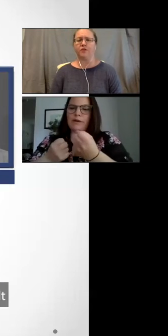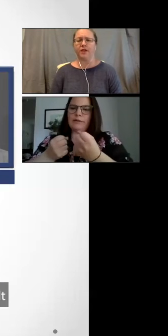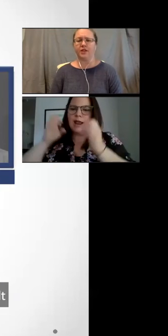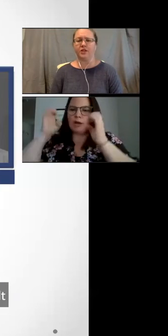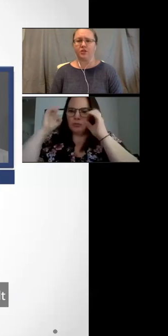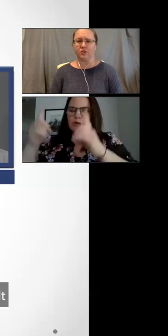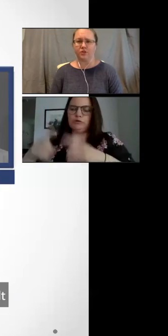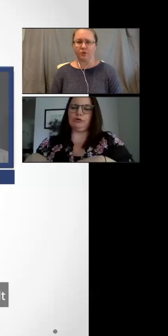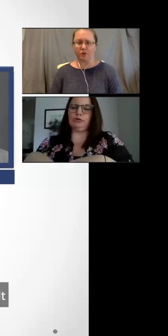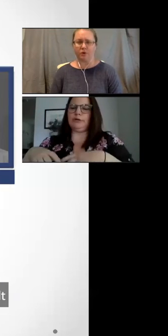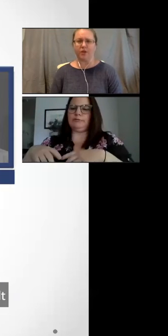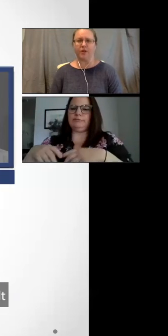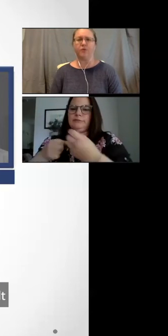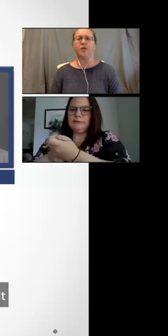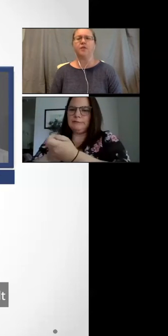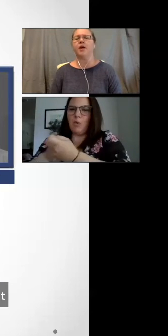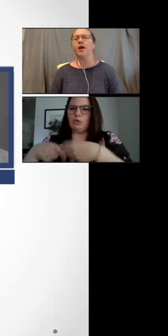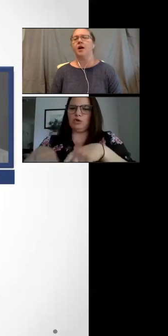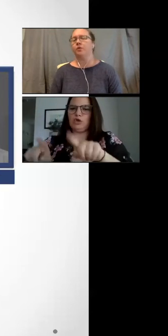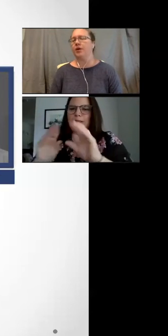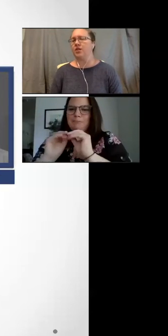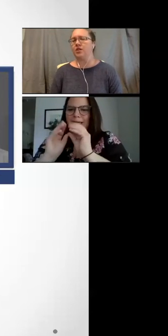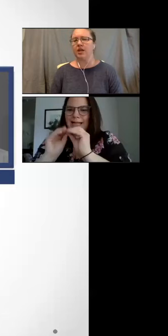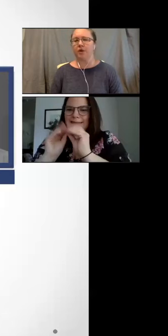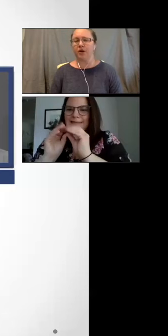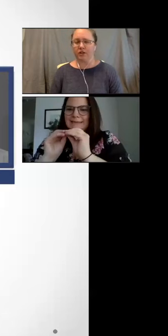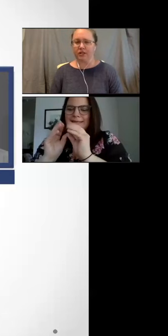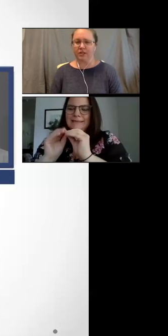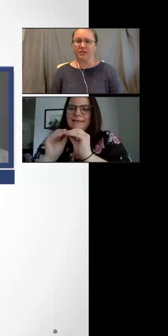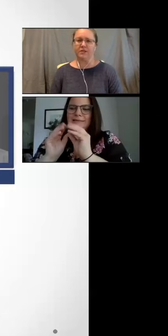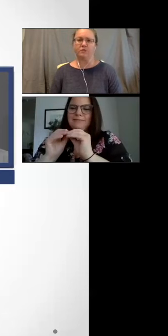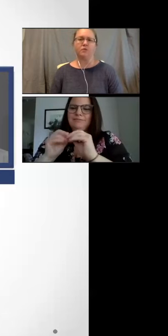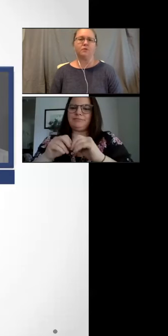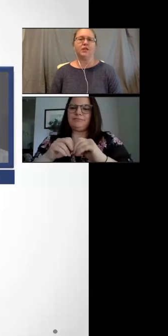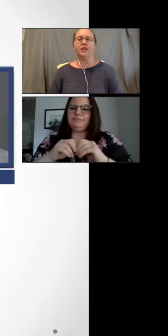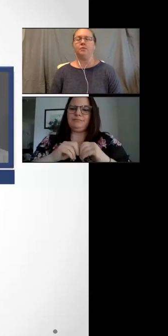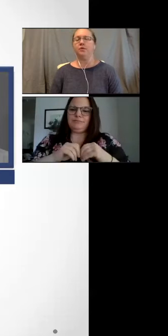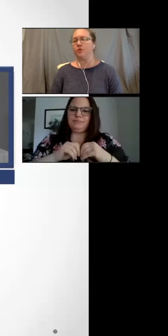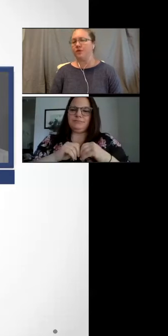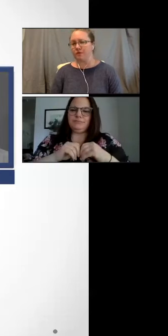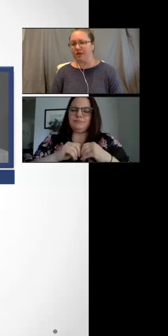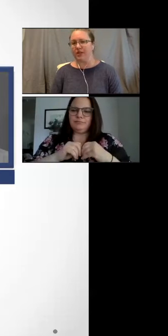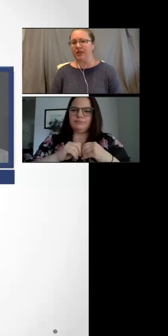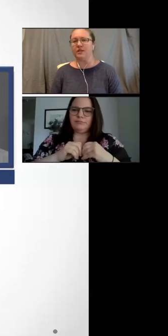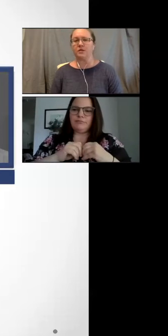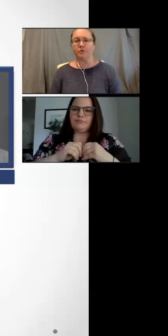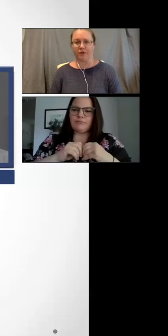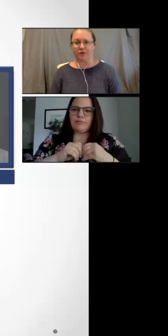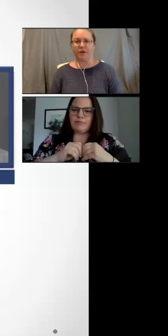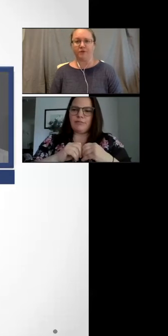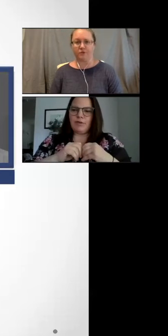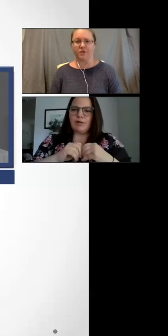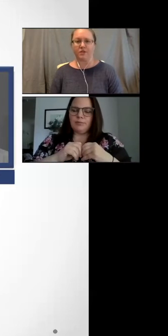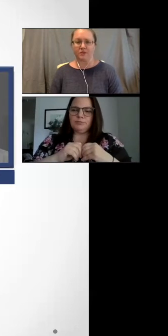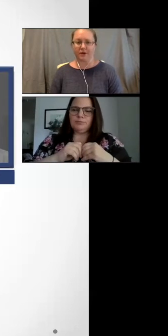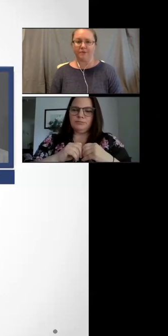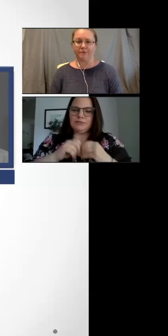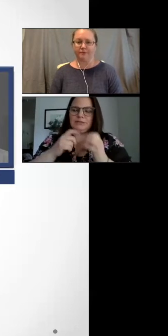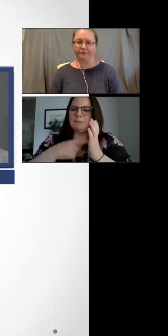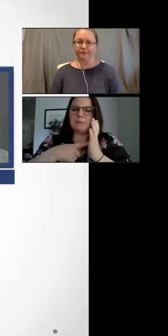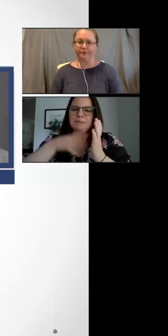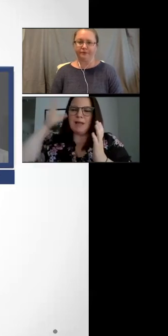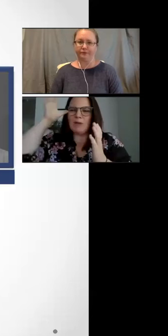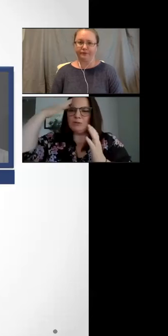offer that additional support walking with them. We educate parents through the meeting, before the meeting, and support them afterwards as well.